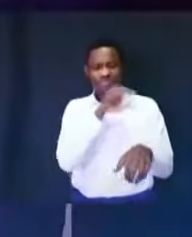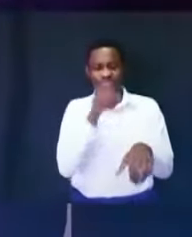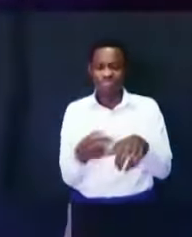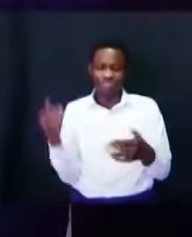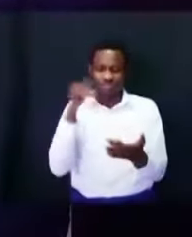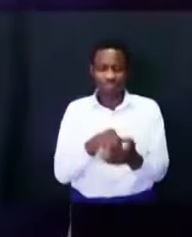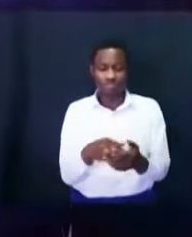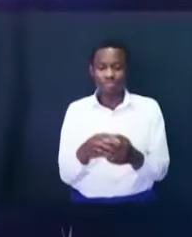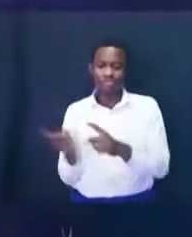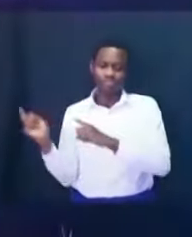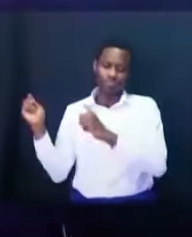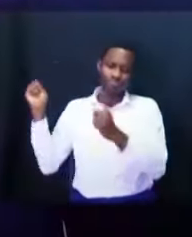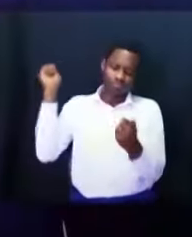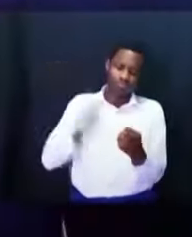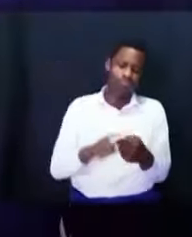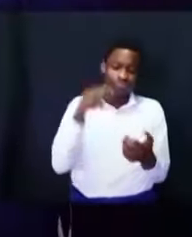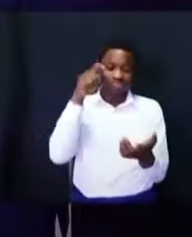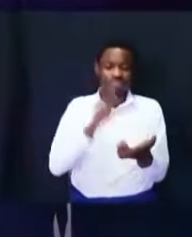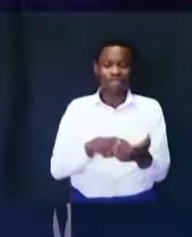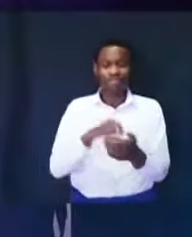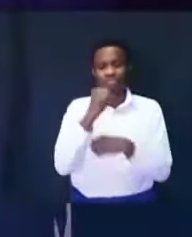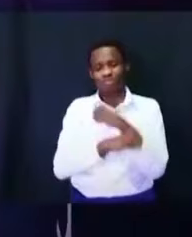until the thousand years were